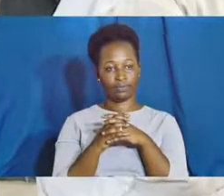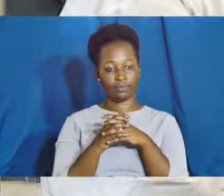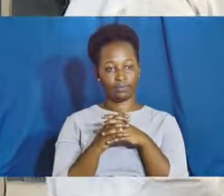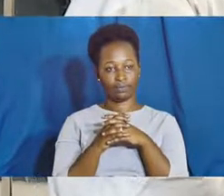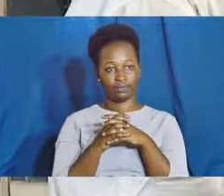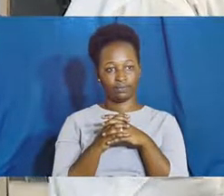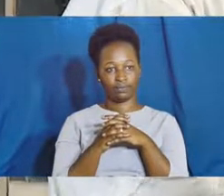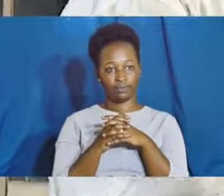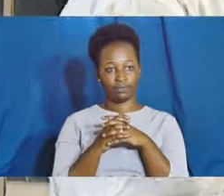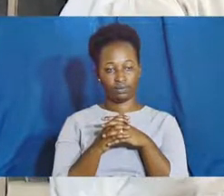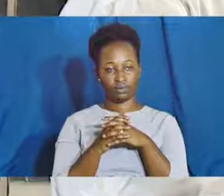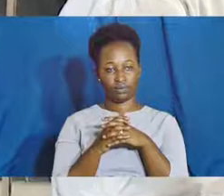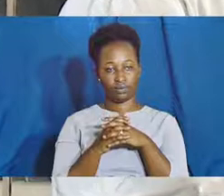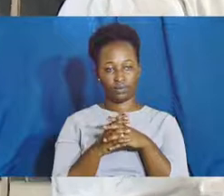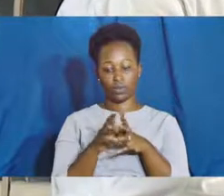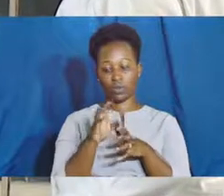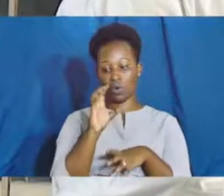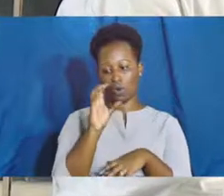by conductors.